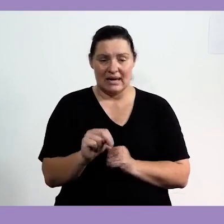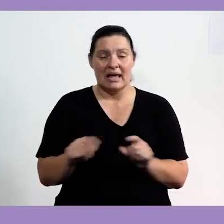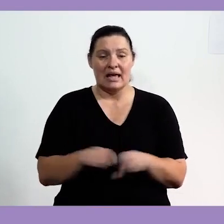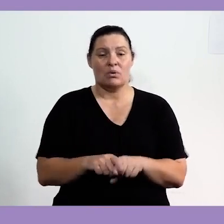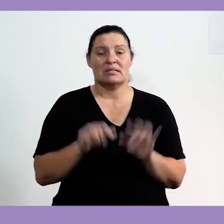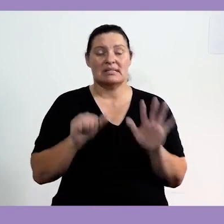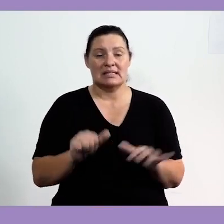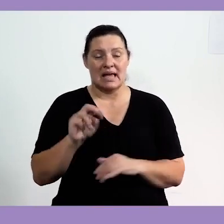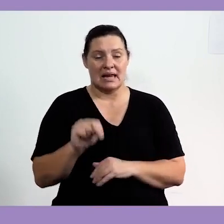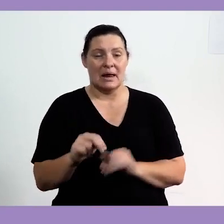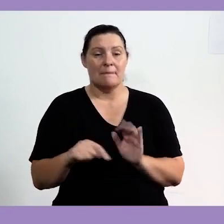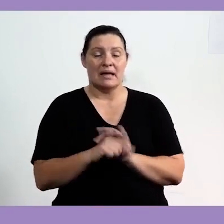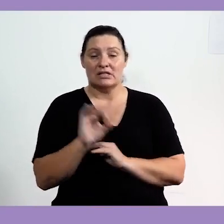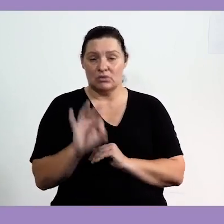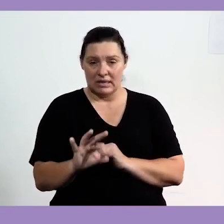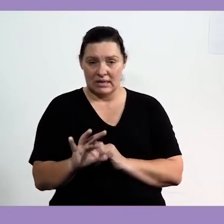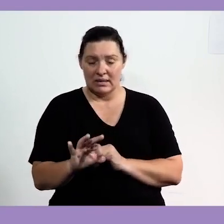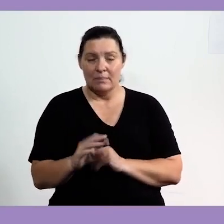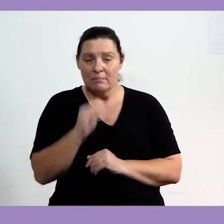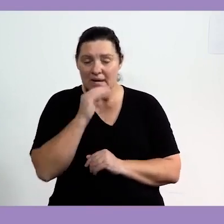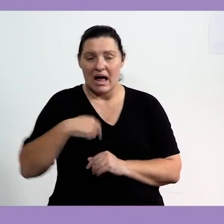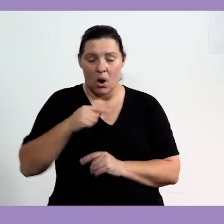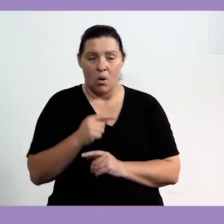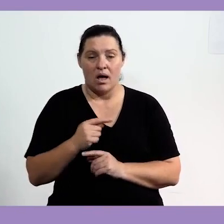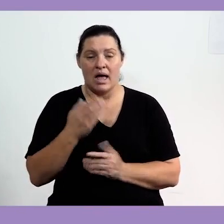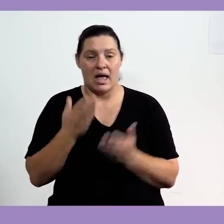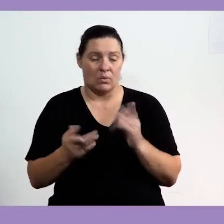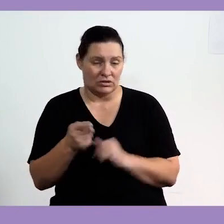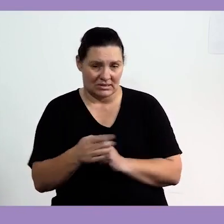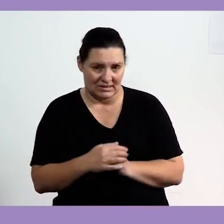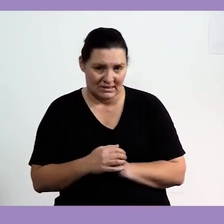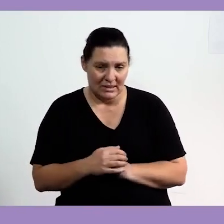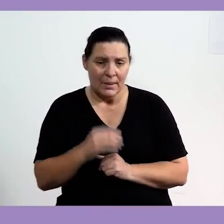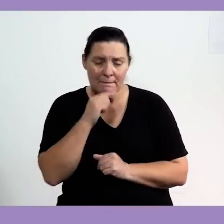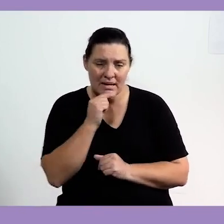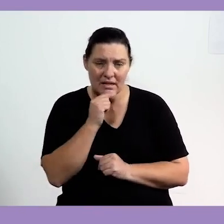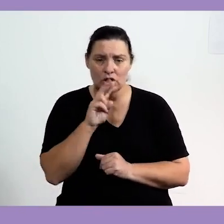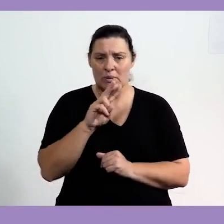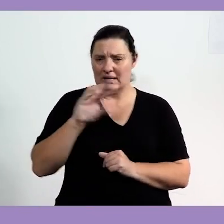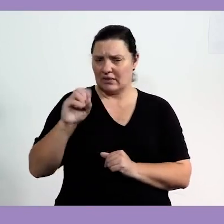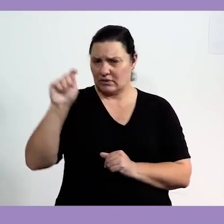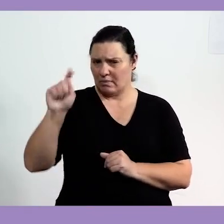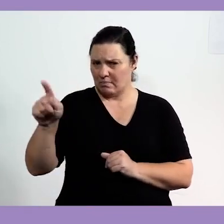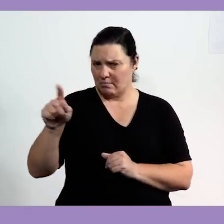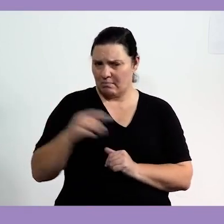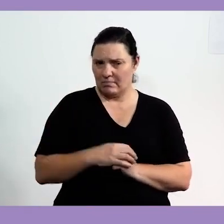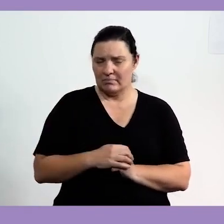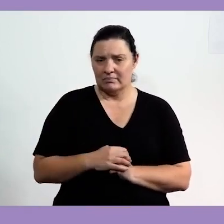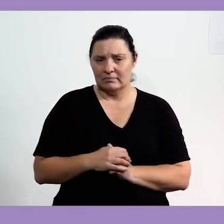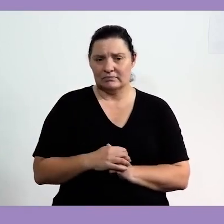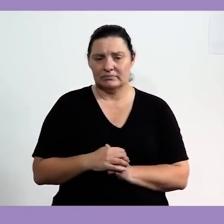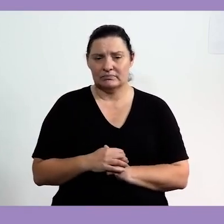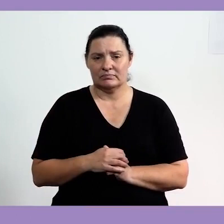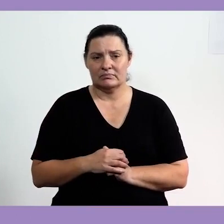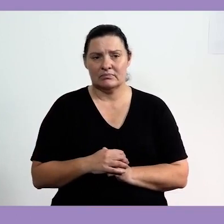Tn is equals to 6n minus 3 will be our equation. What about our 20th term? Let me